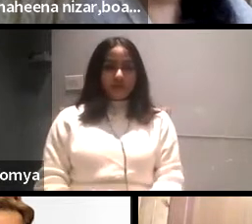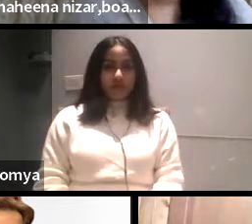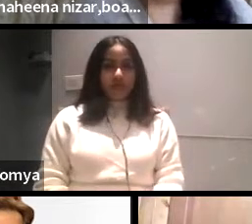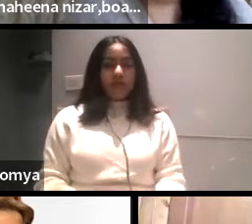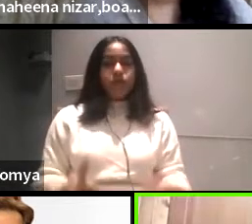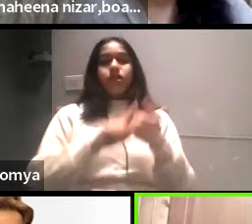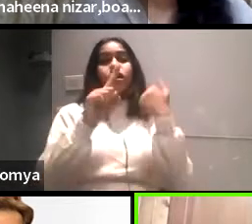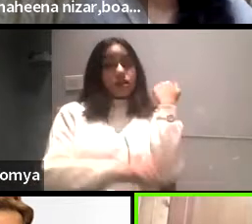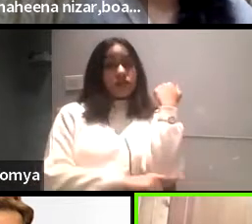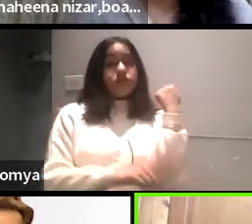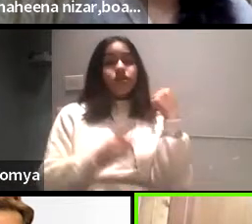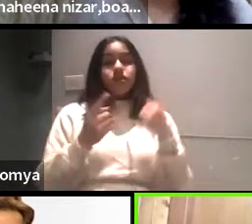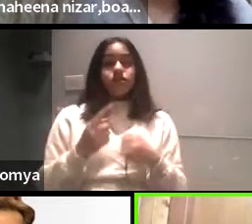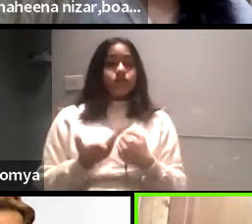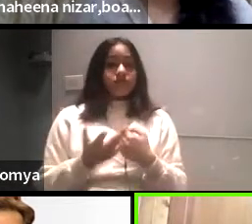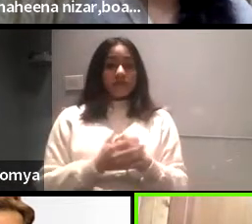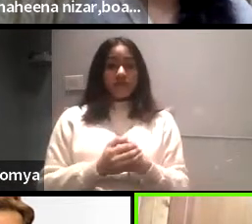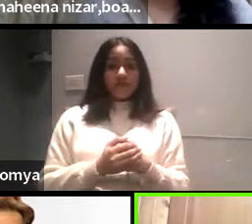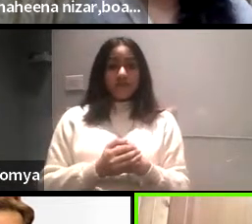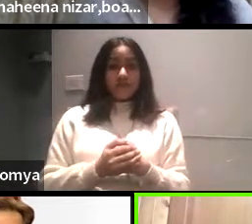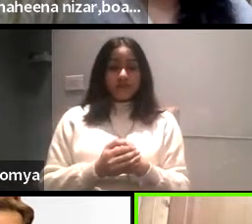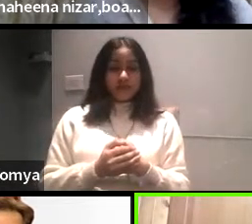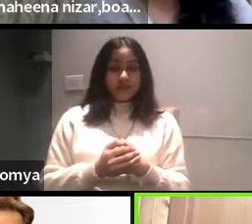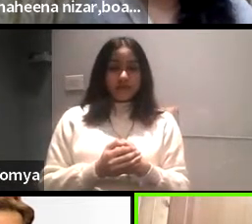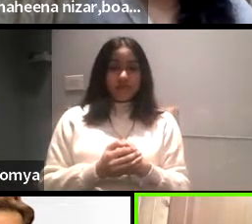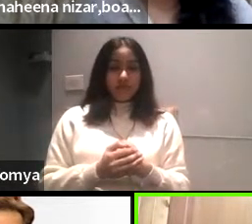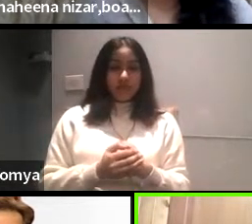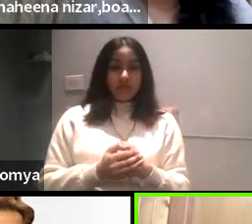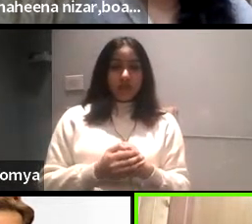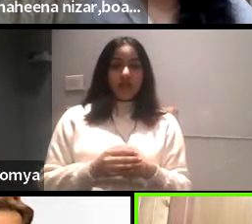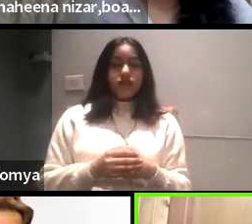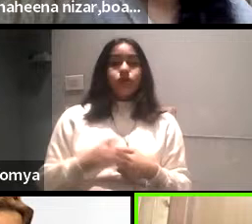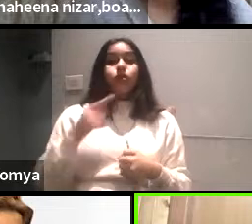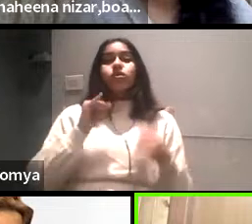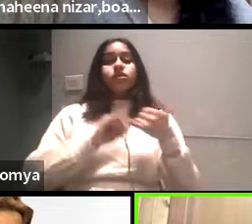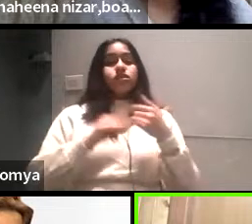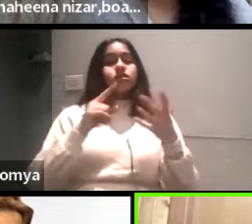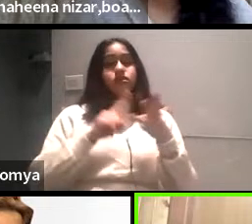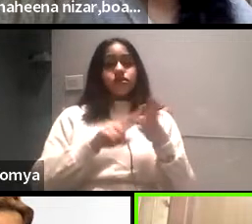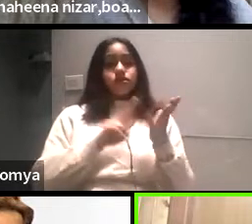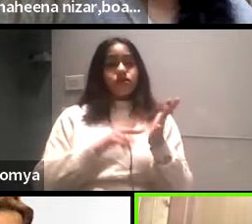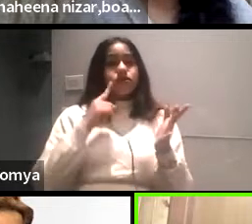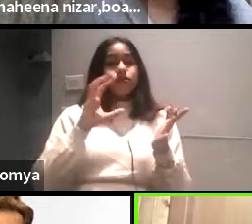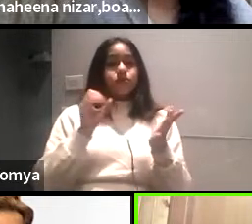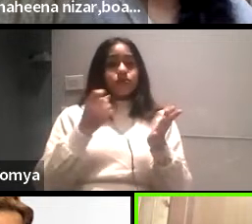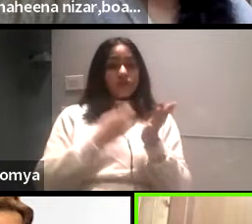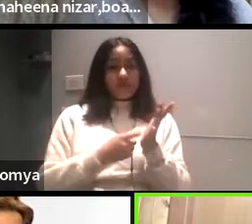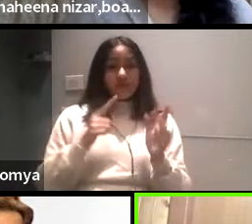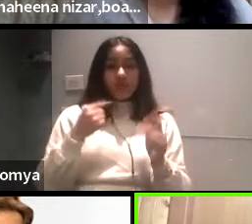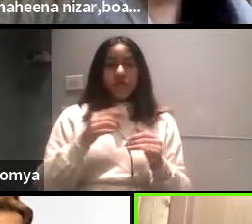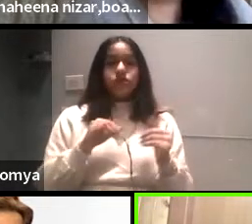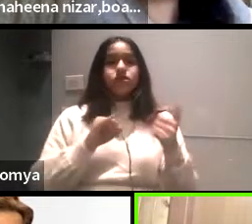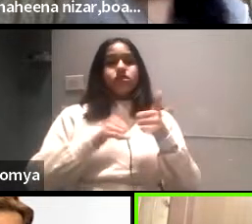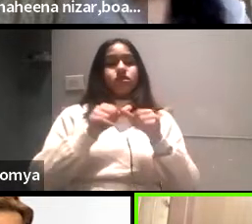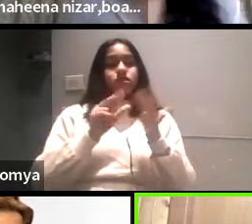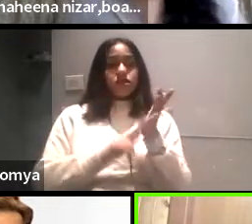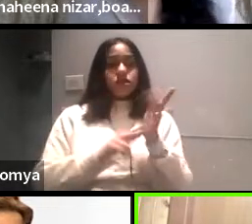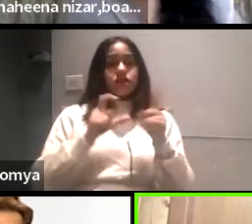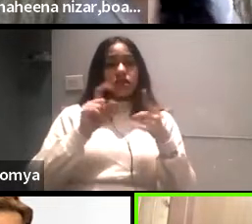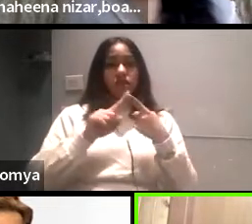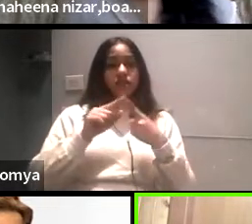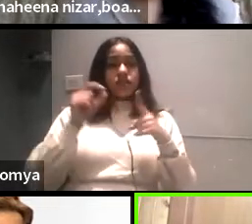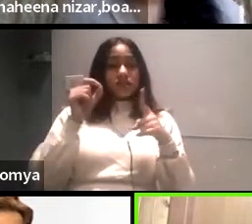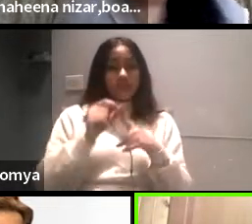Last but not the least, our senior, one of the very senior board members, Sandeep Bhargava-ji, the founder and